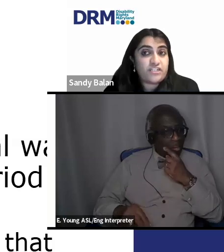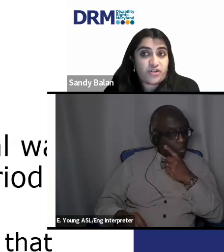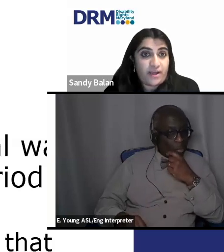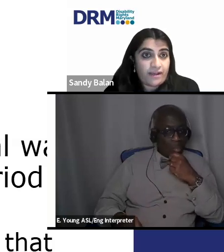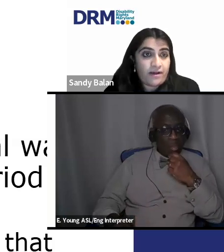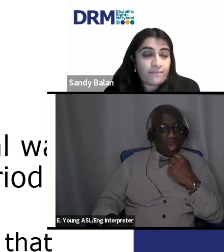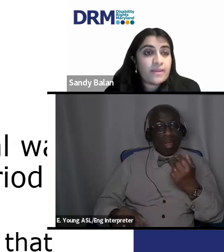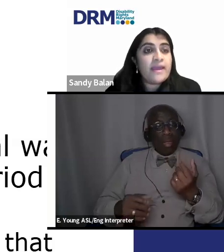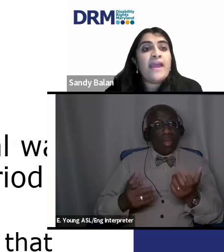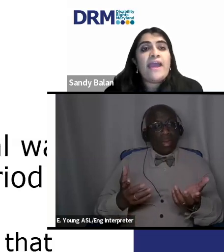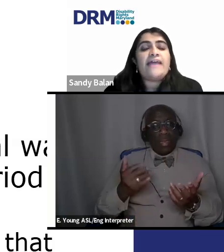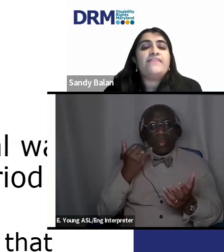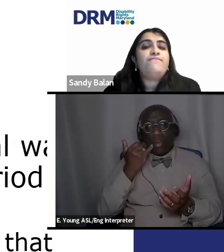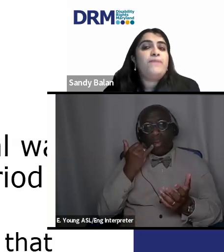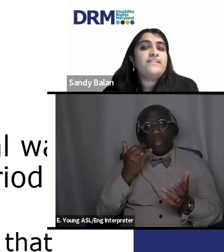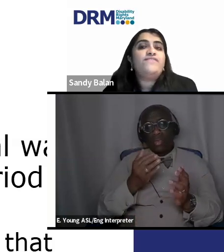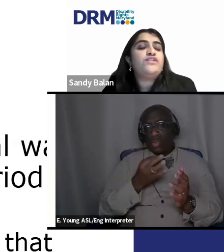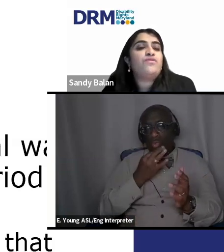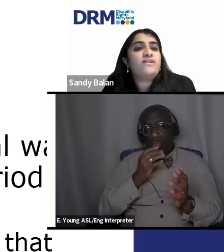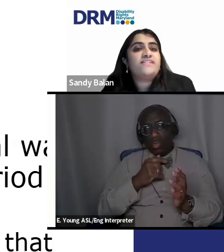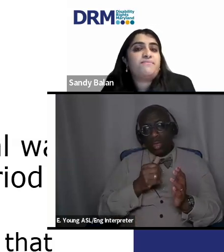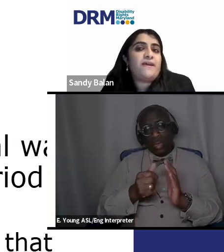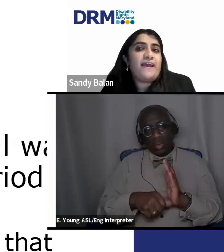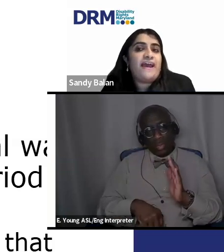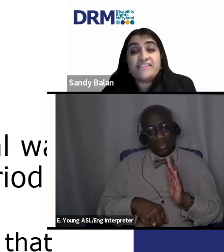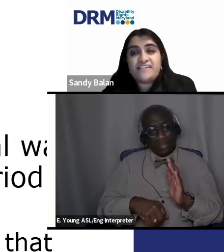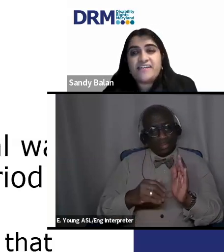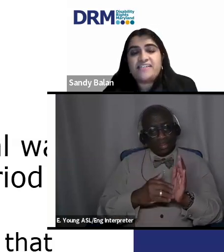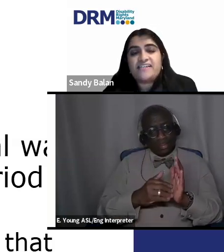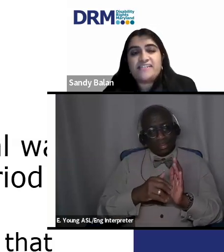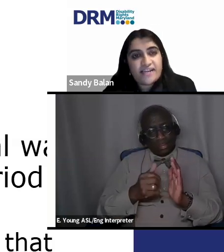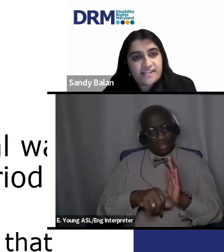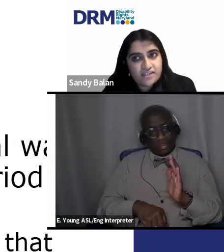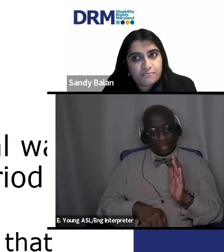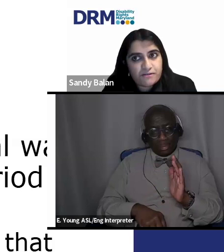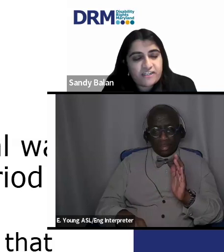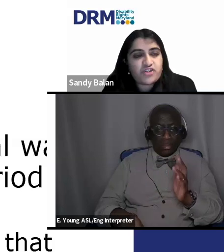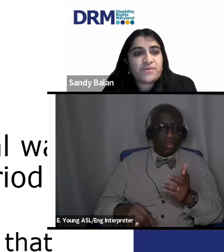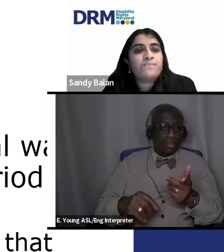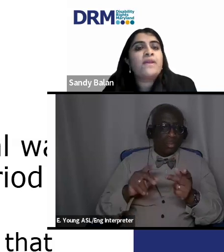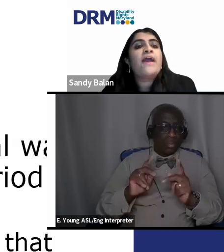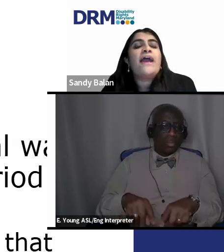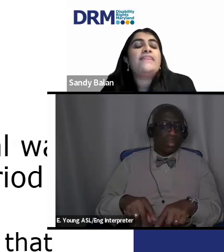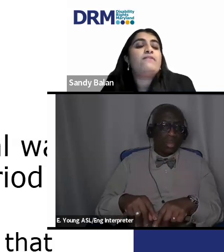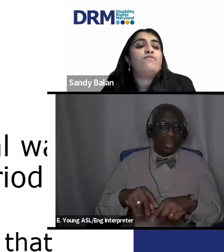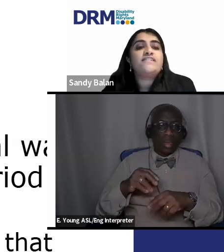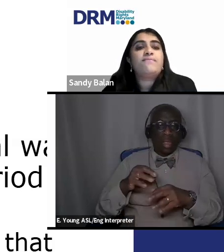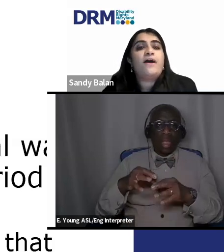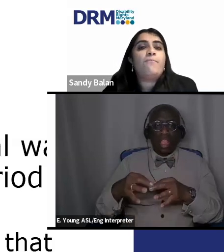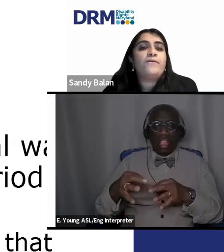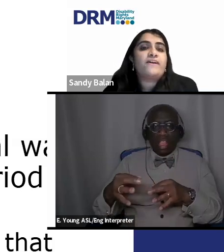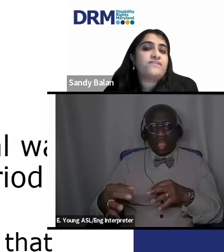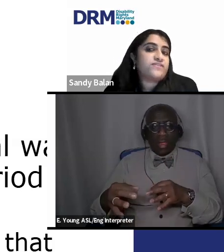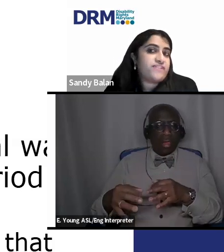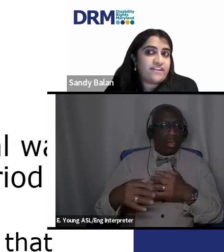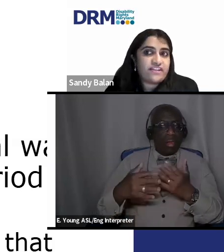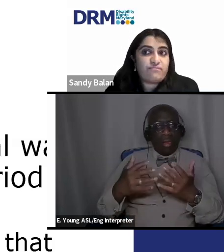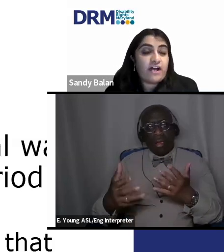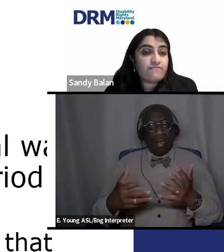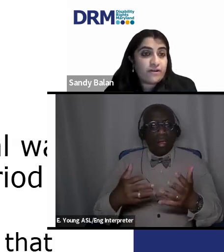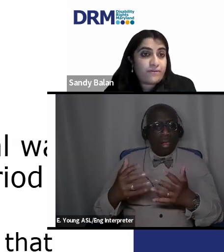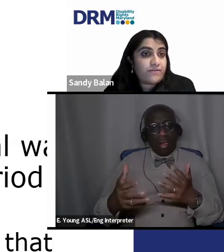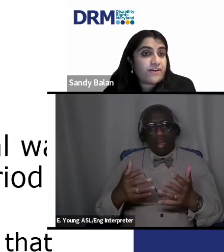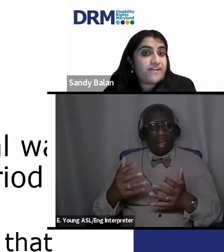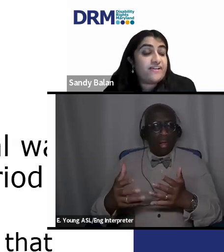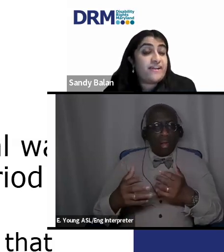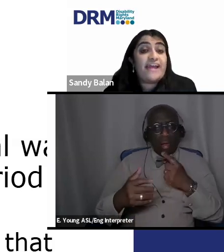medical procedure coming up, and the individual is a bit hesitant to consent to the procedure, and they want some help with understanding